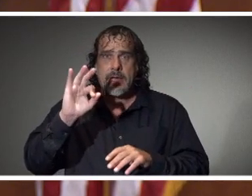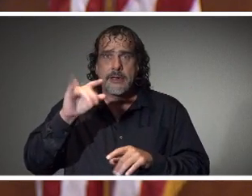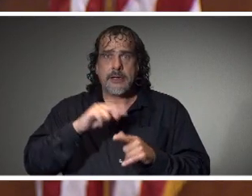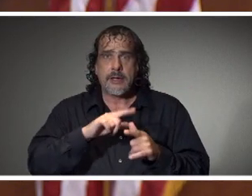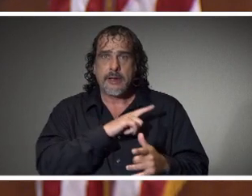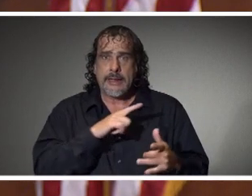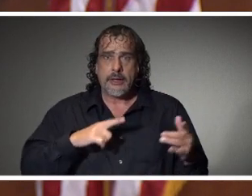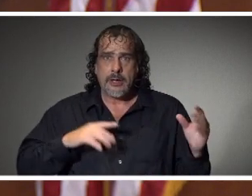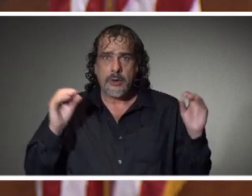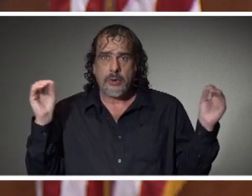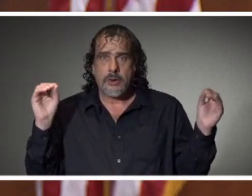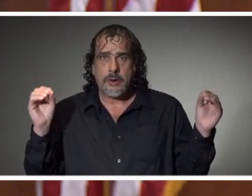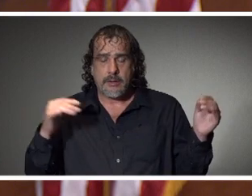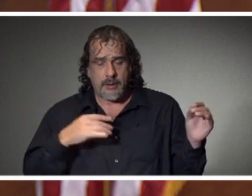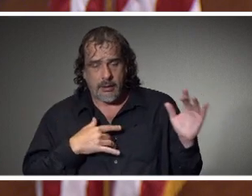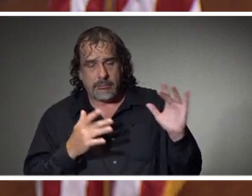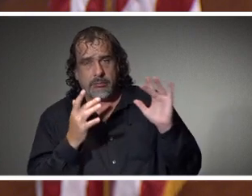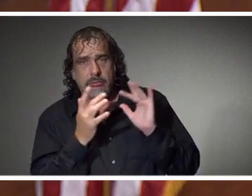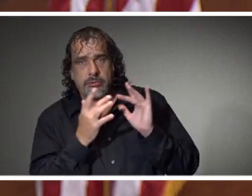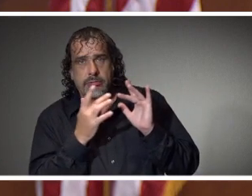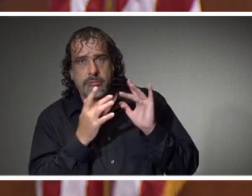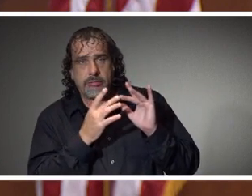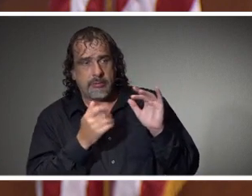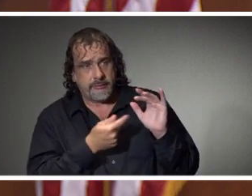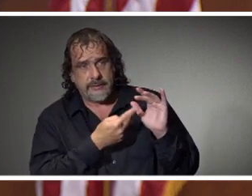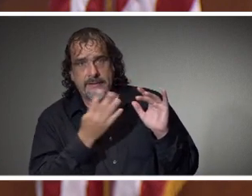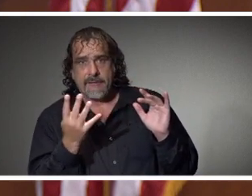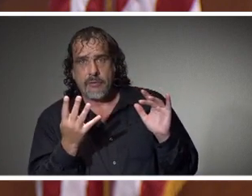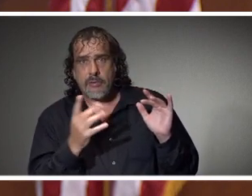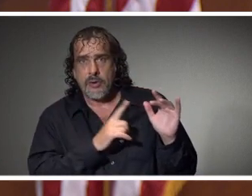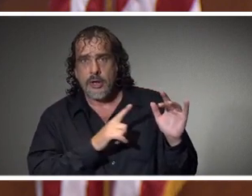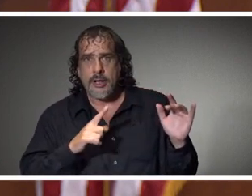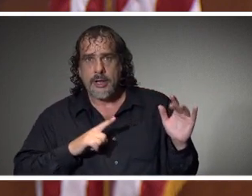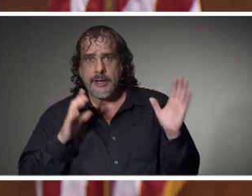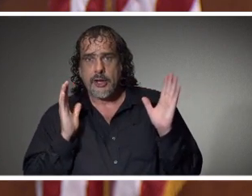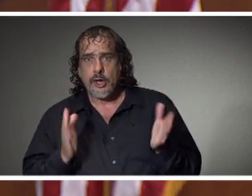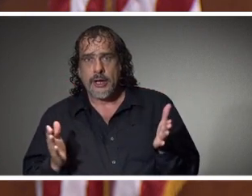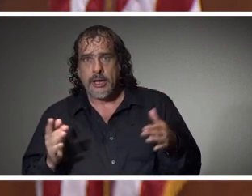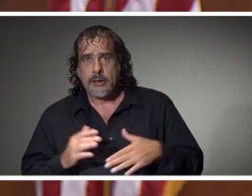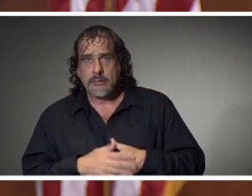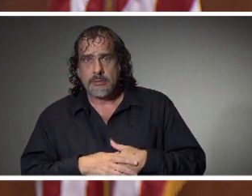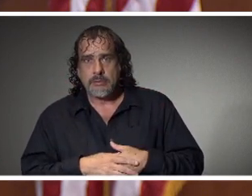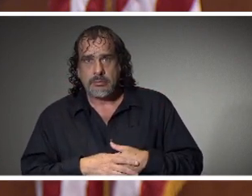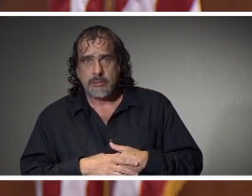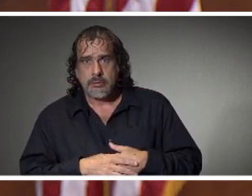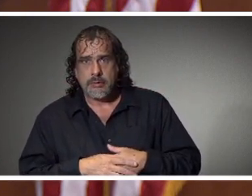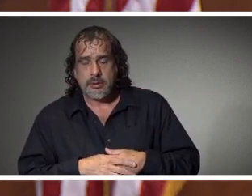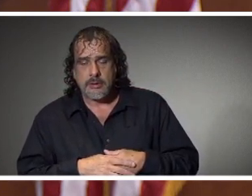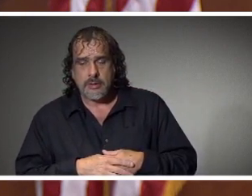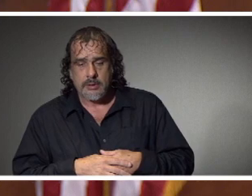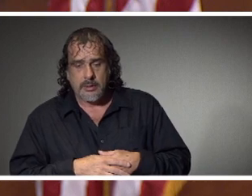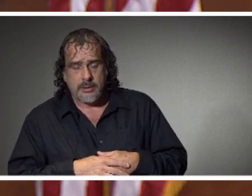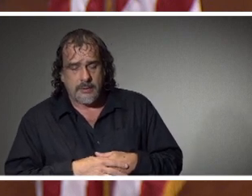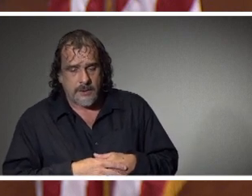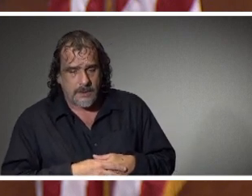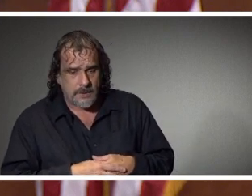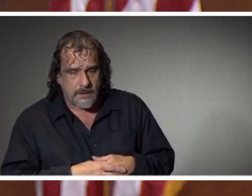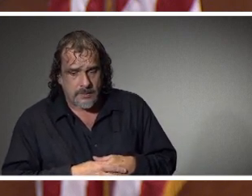I have been in contact with a number of them and quite frankly, due to several